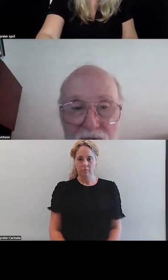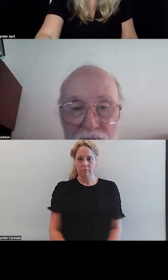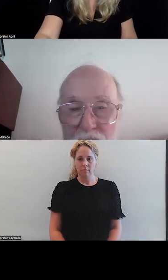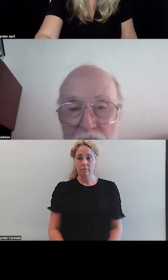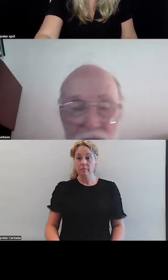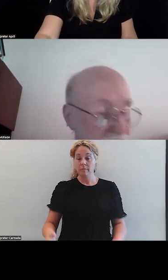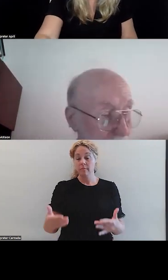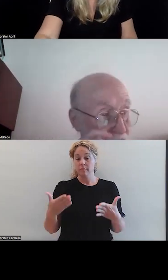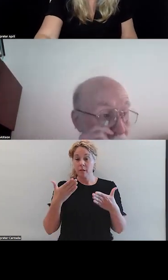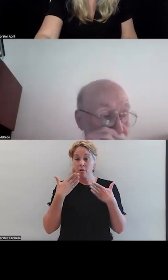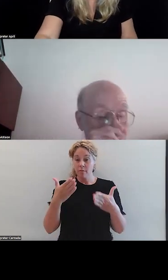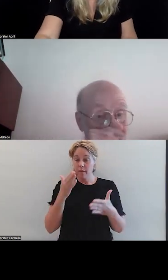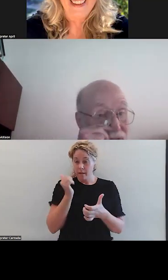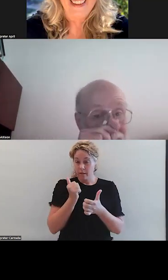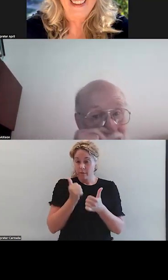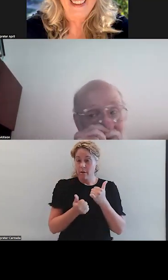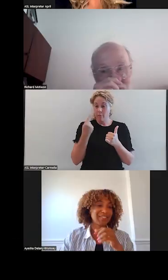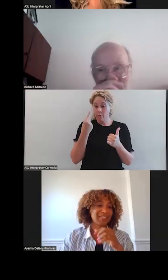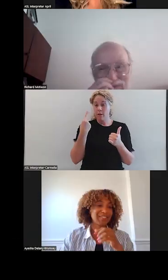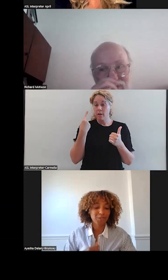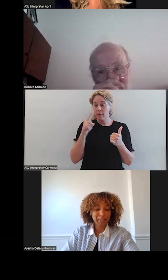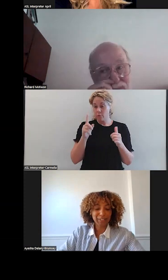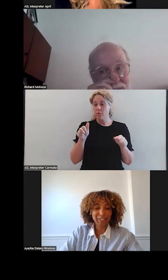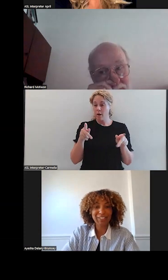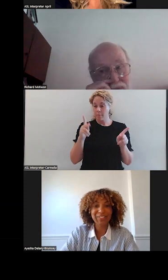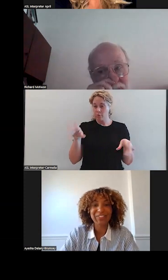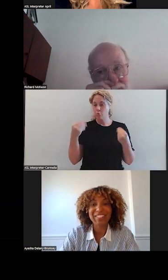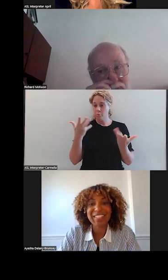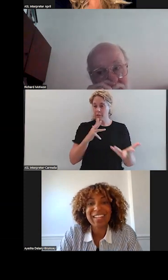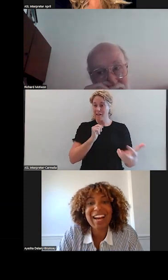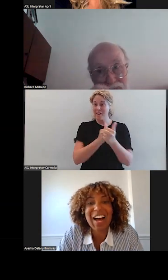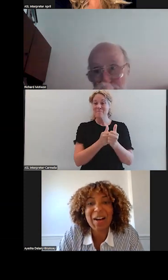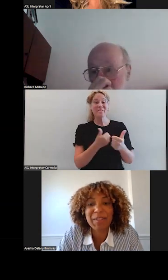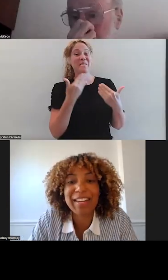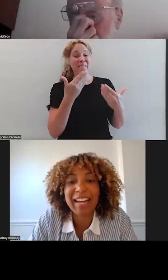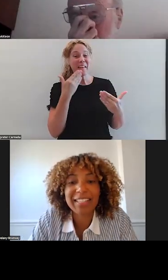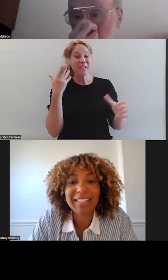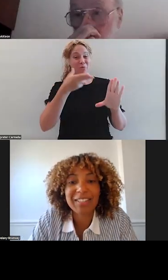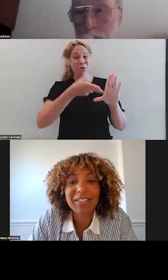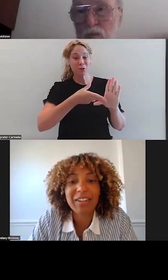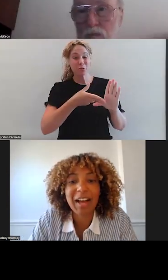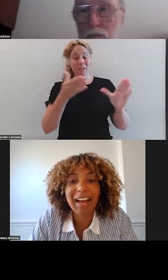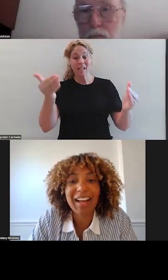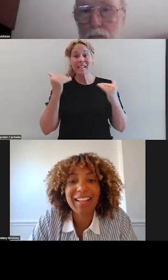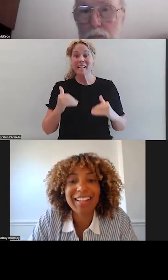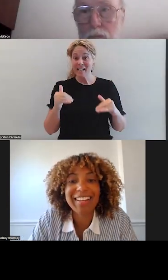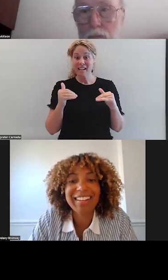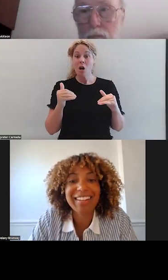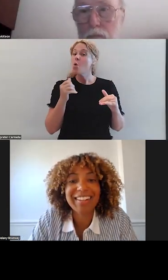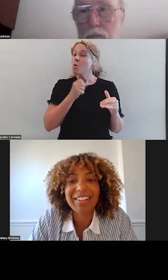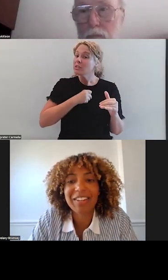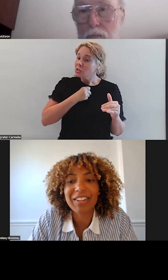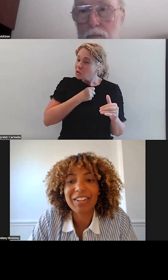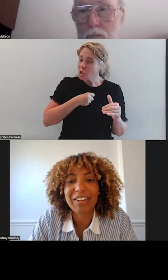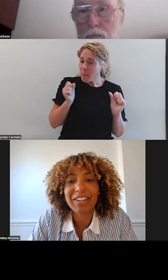the opportunity to give the SAMHSA update. Thank you Great. so much, Richard. Oh. Next. Sorry, is